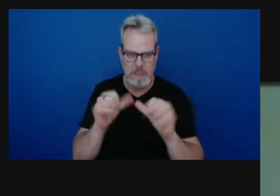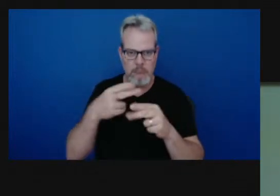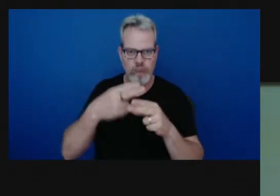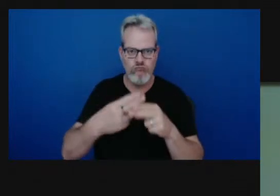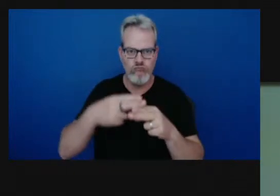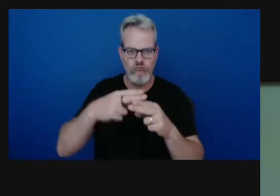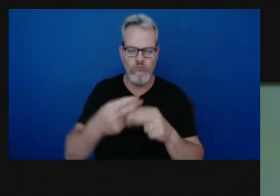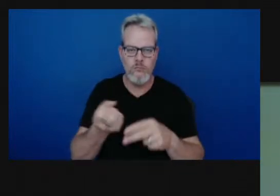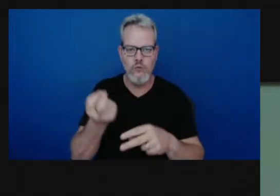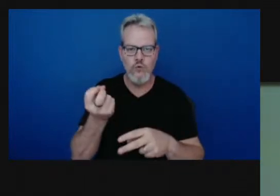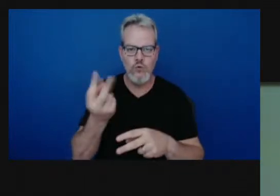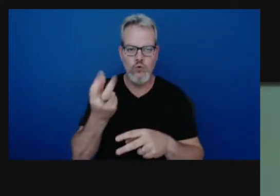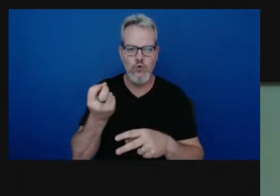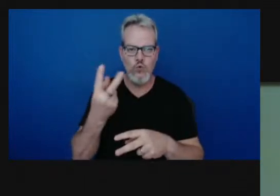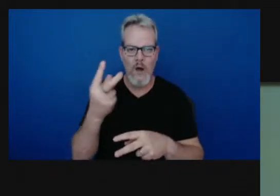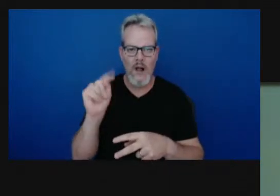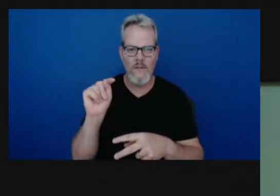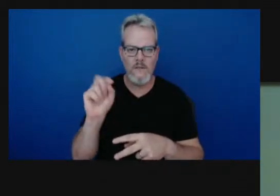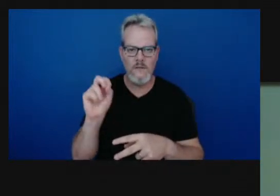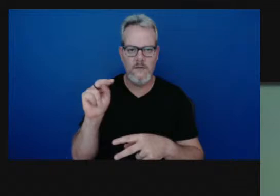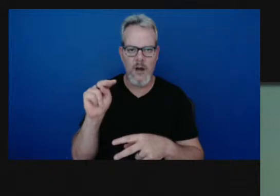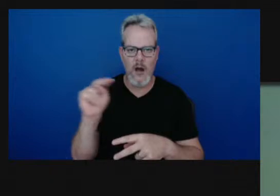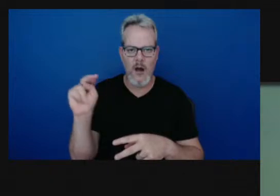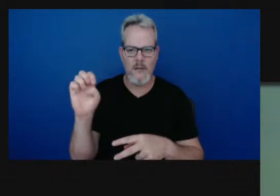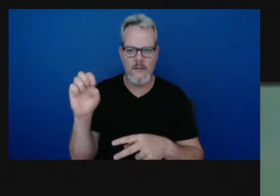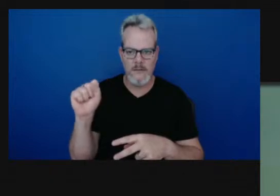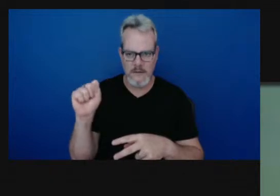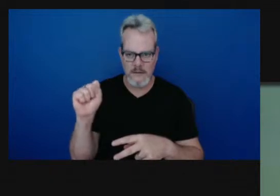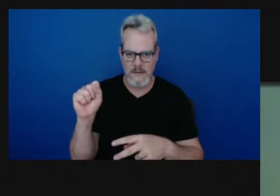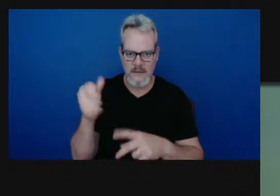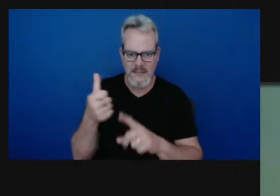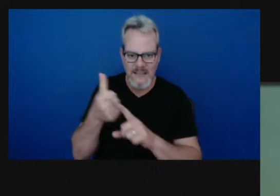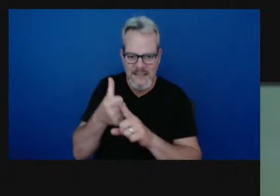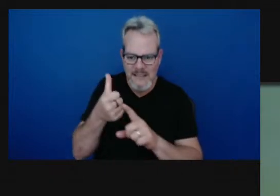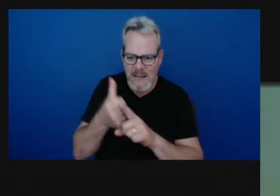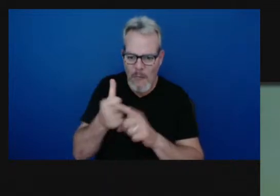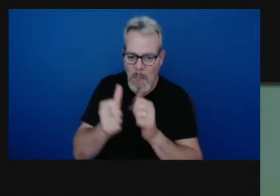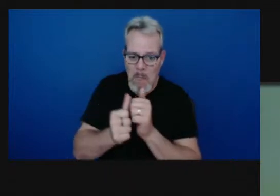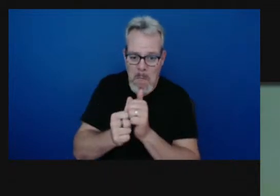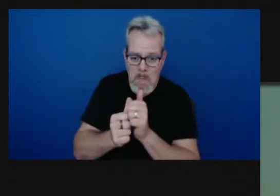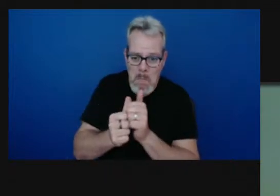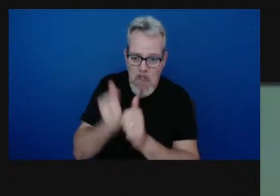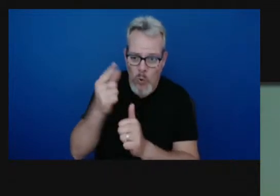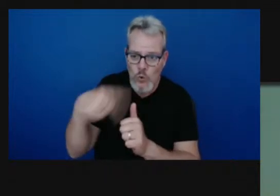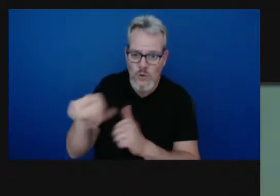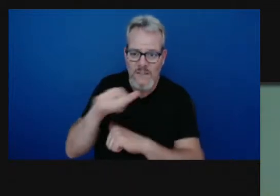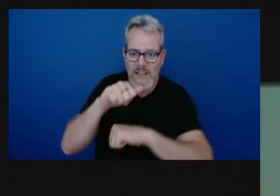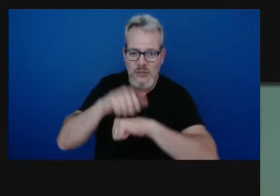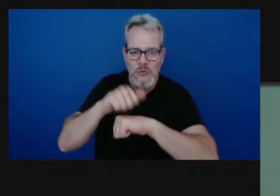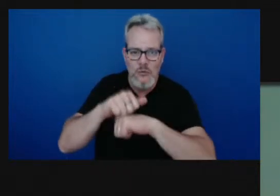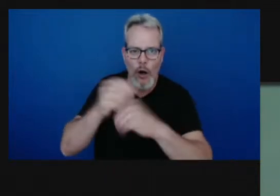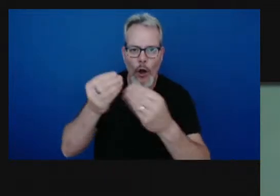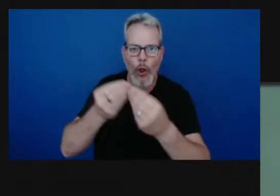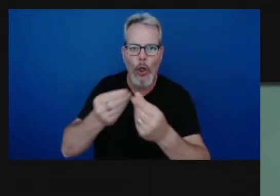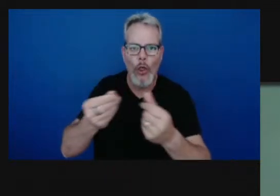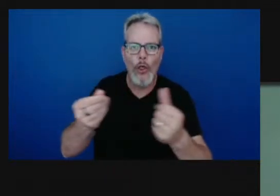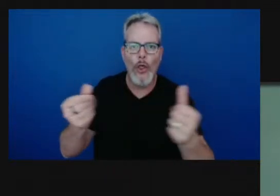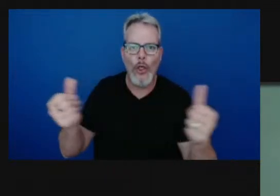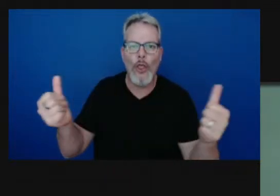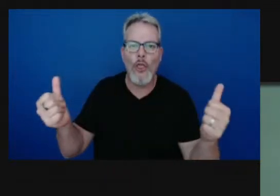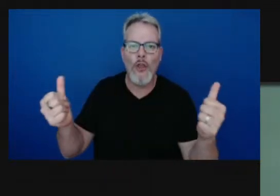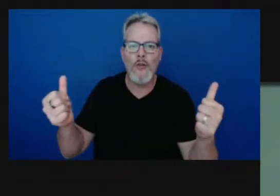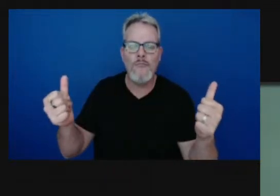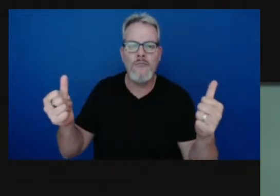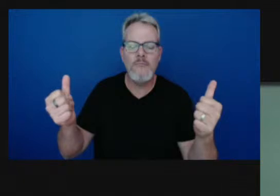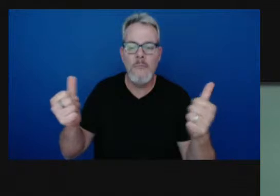12 tons that just got out of the crater. Both of these rocks have disappeared as the crater continued to widen. But